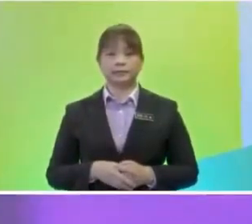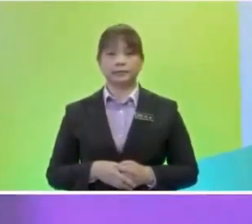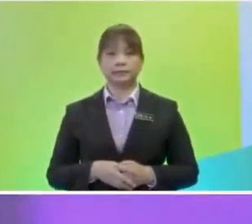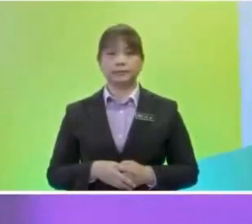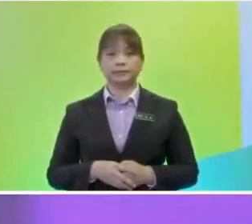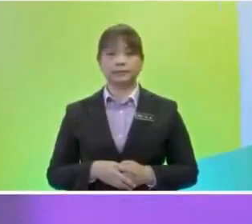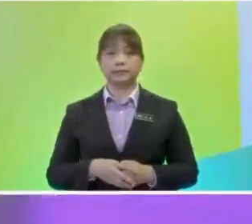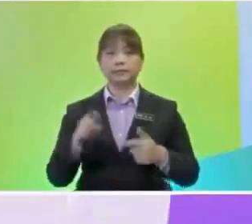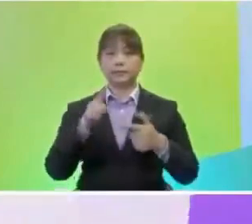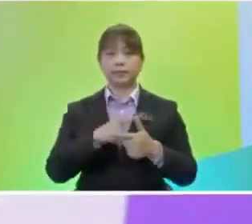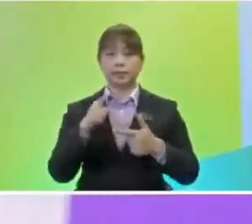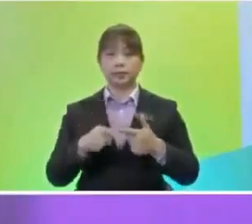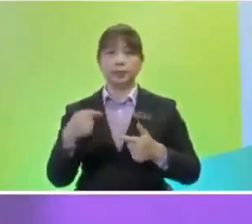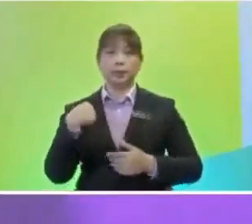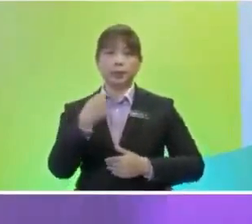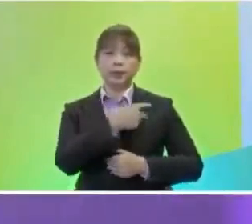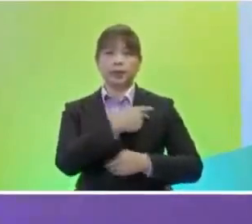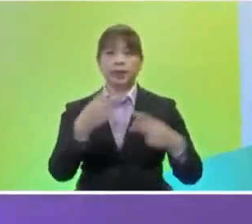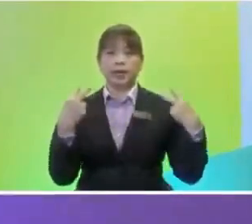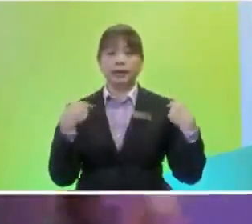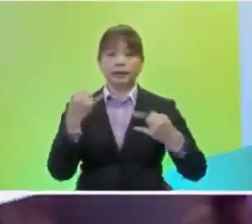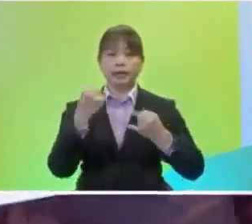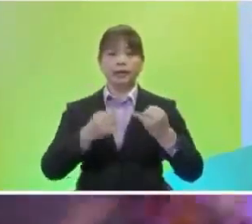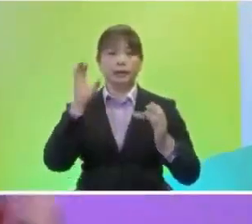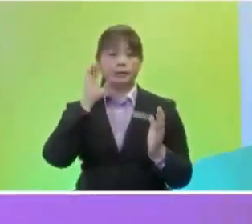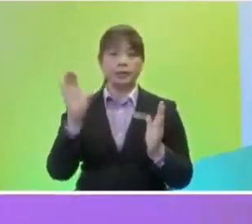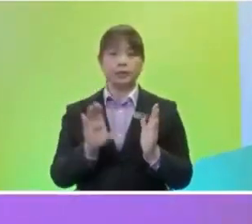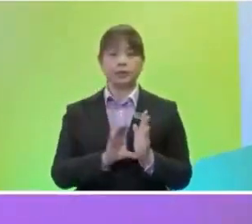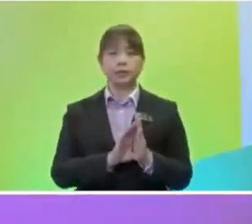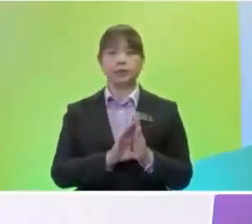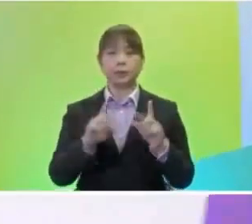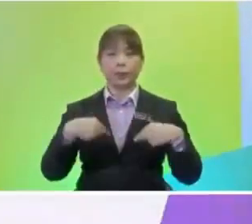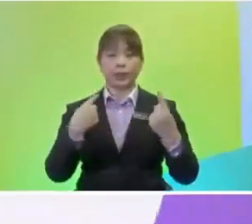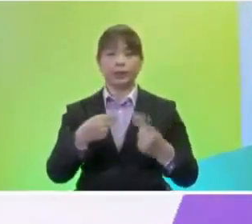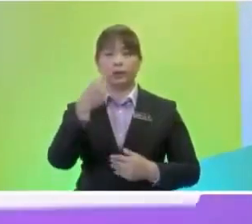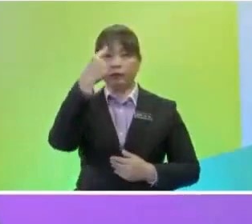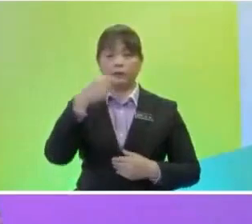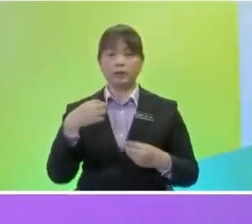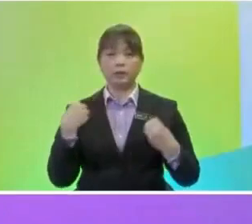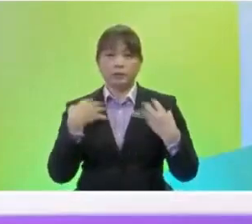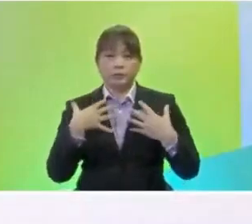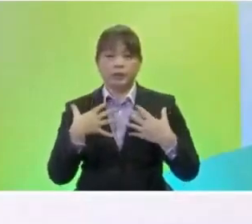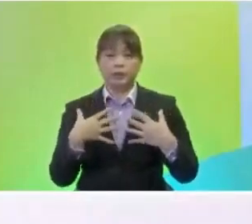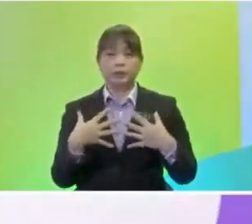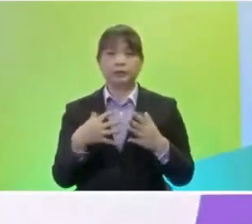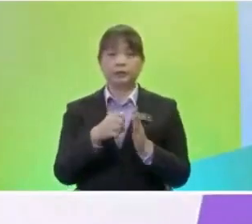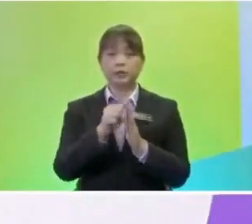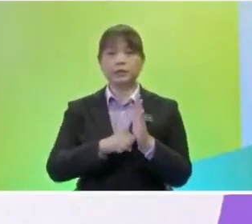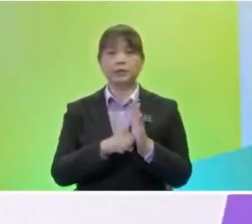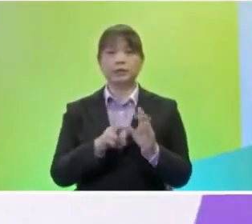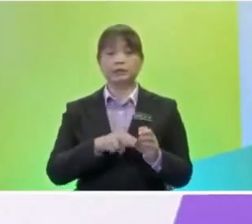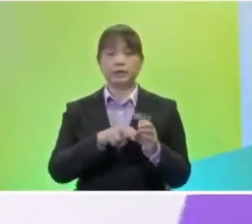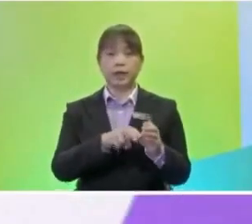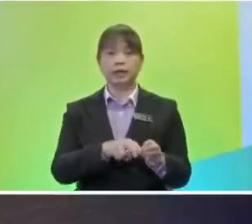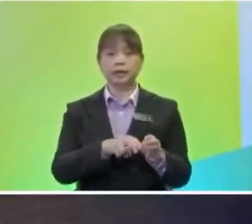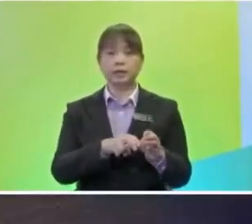Okay. Okay. And then we have the last picture. Went for the scariest ride. Snowmobile and night.